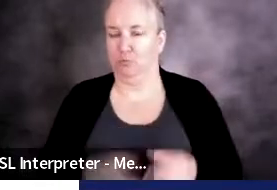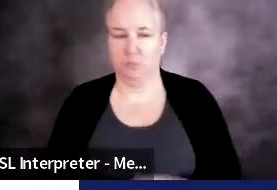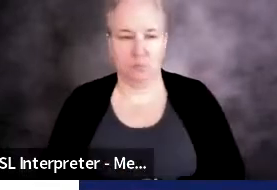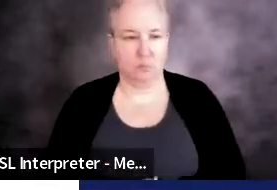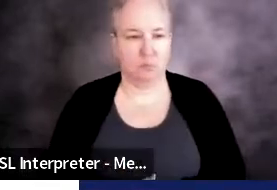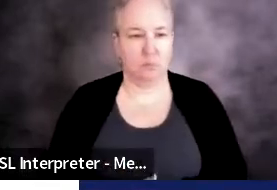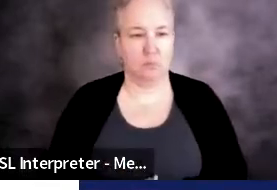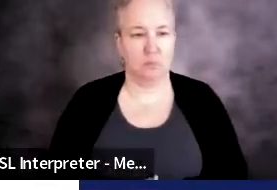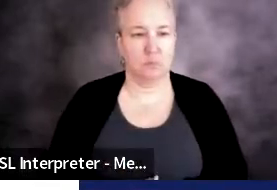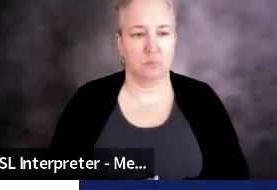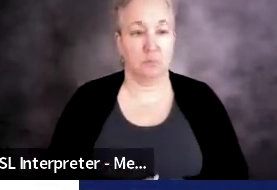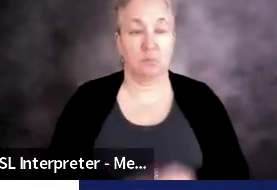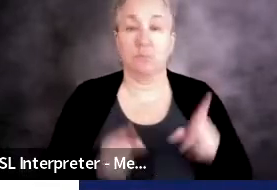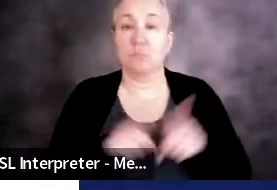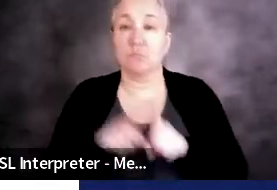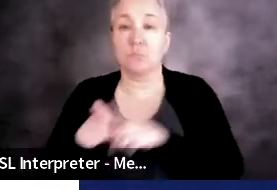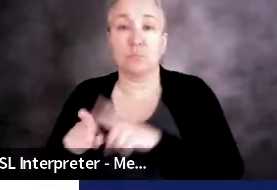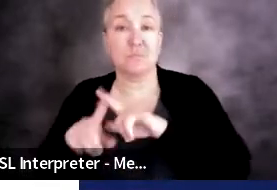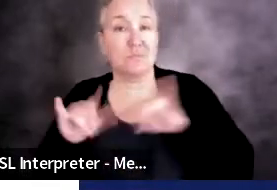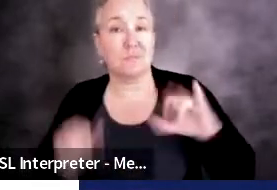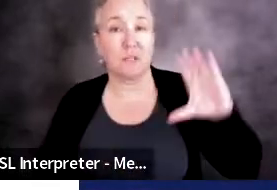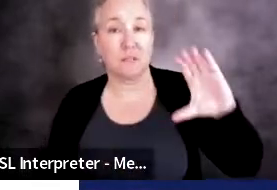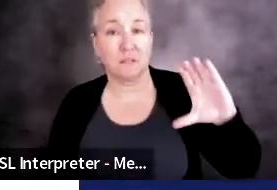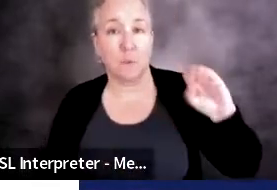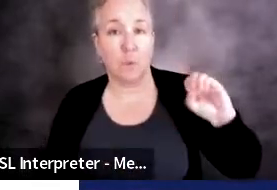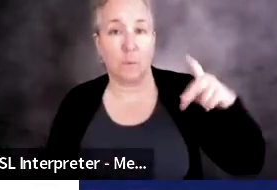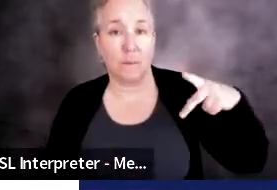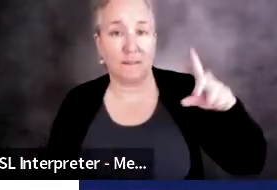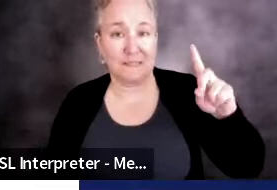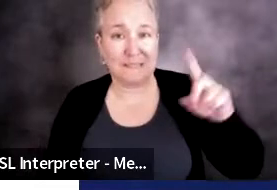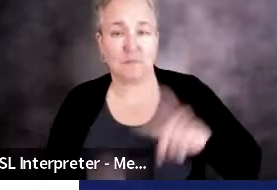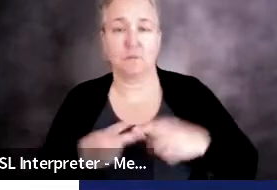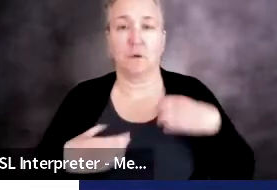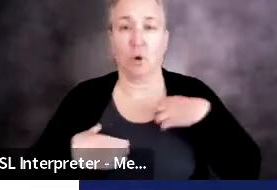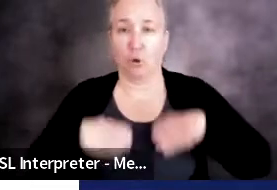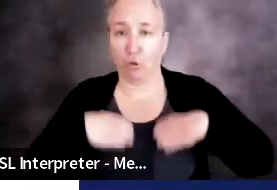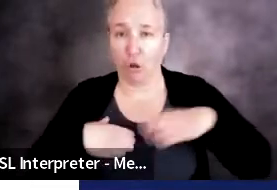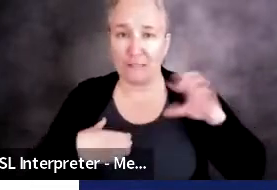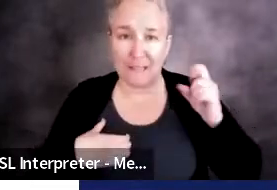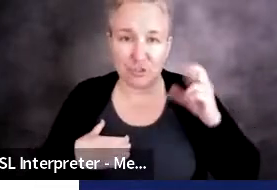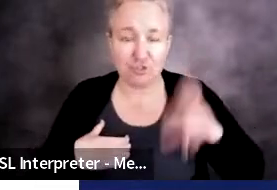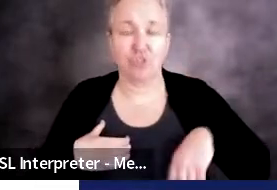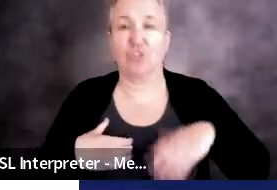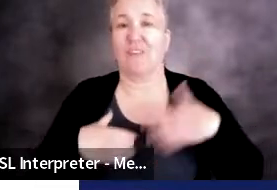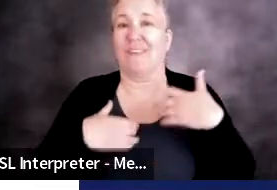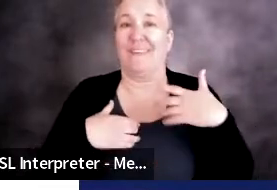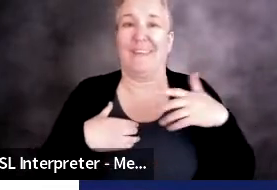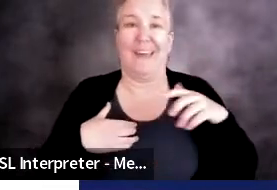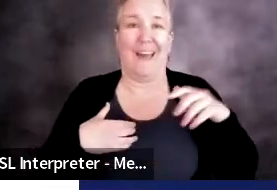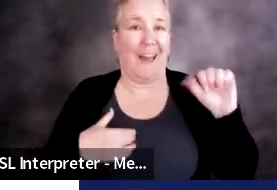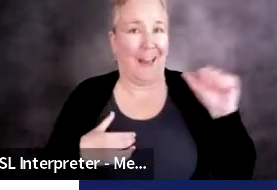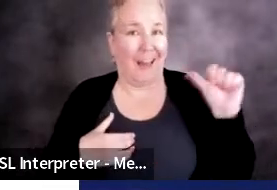but also COPD, lung cancer, asthma, and more.